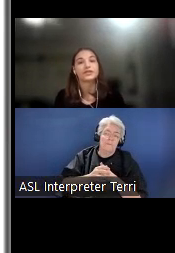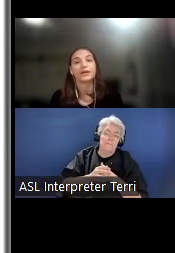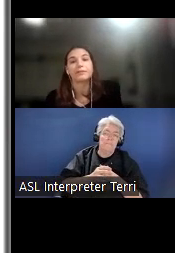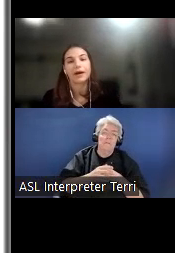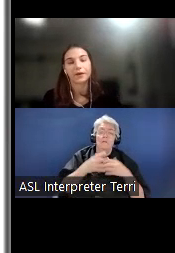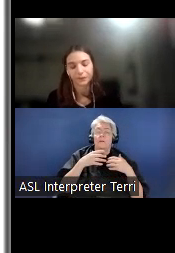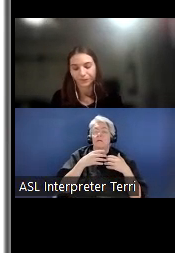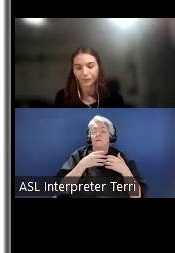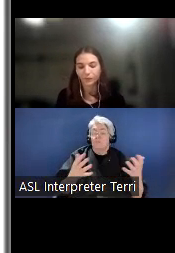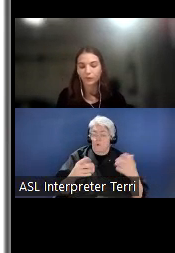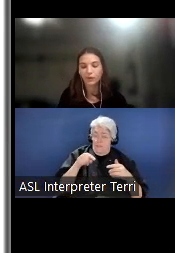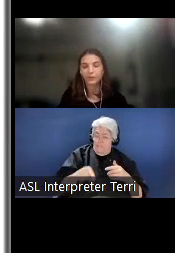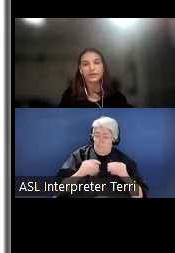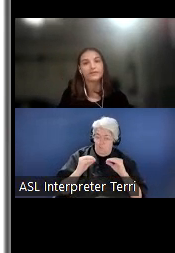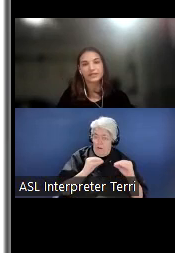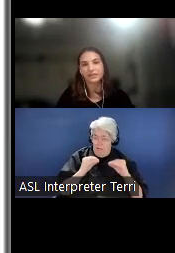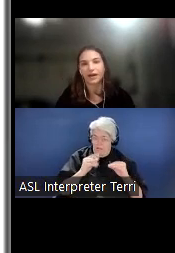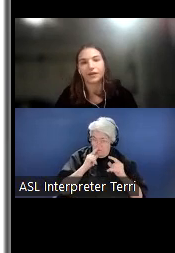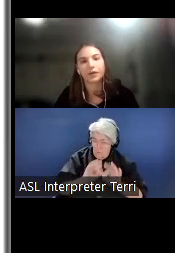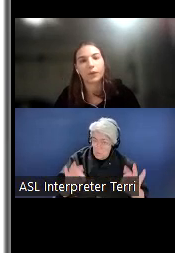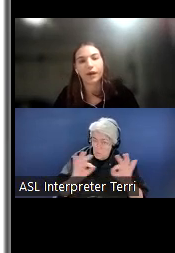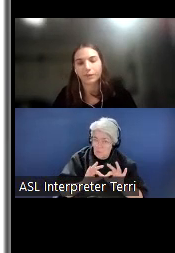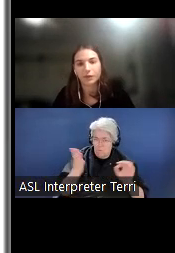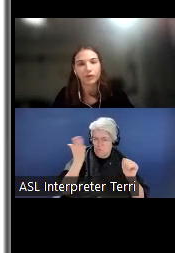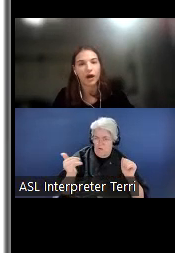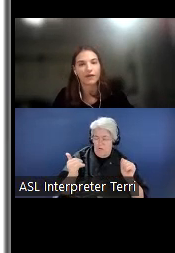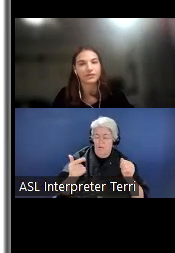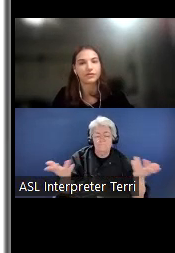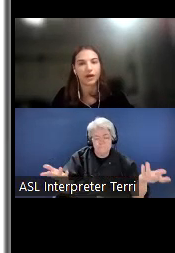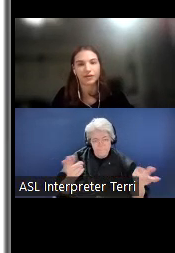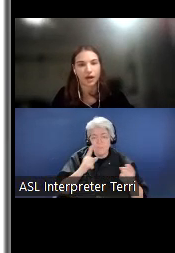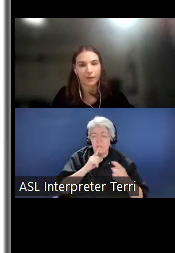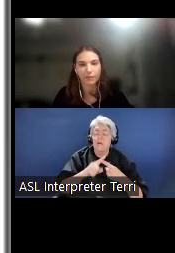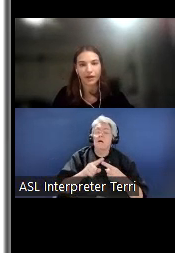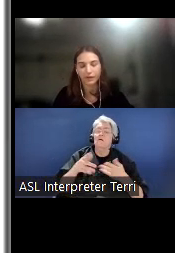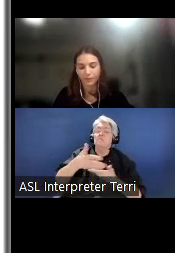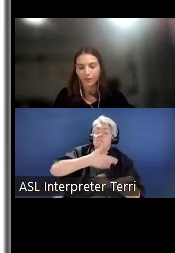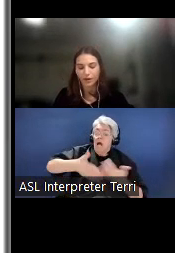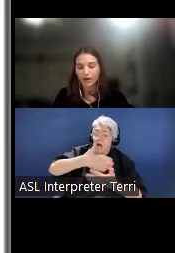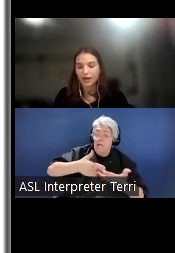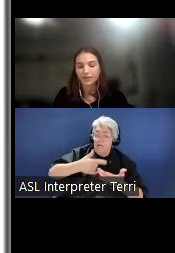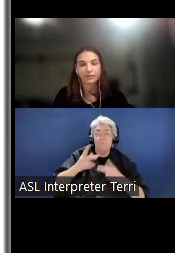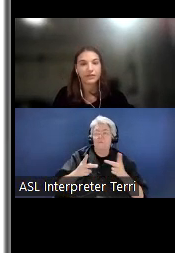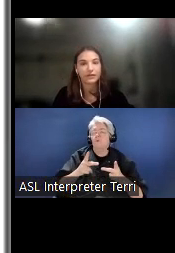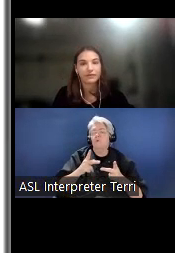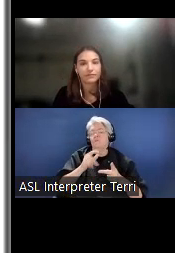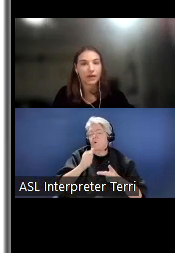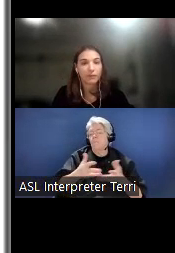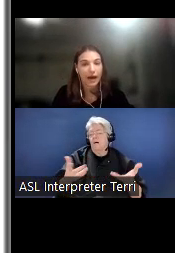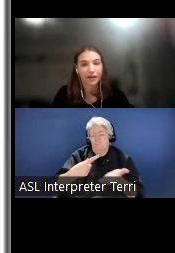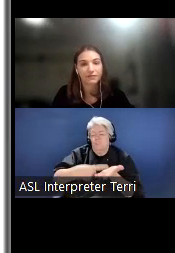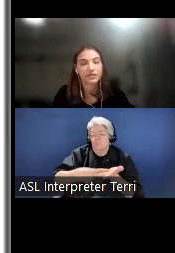So why does this training matter? Well, we live in a society where people often do not talk about money. And this can